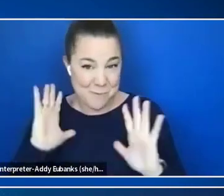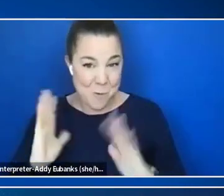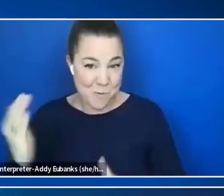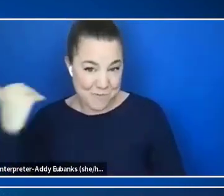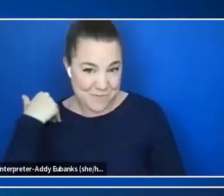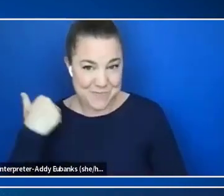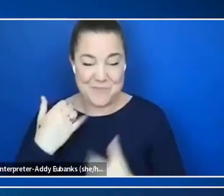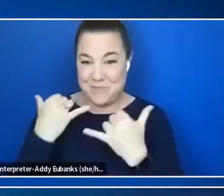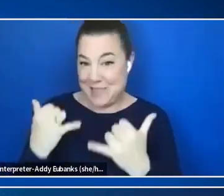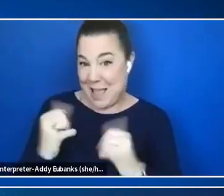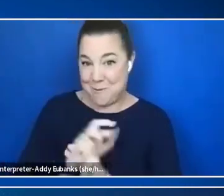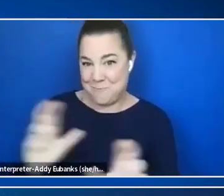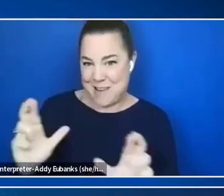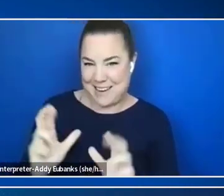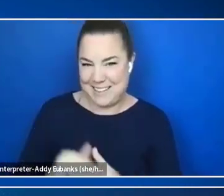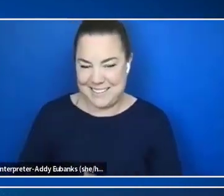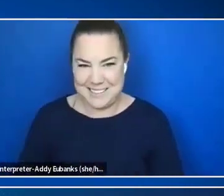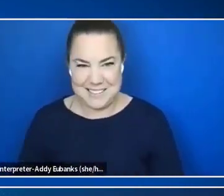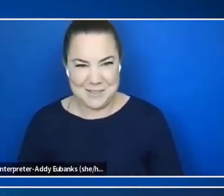I